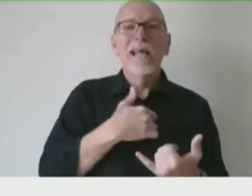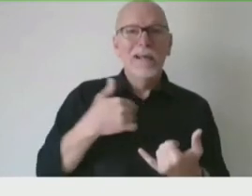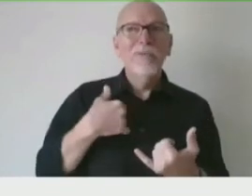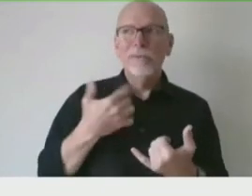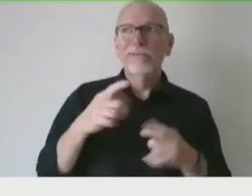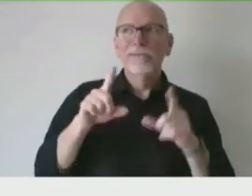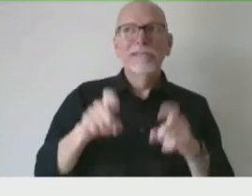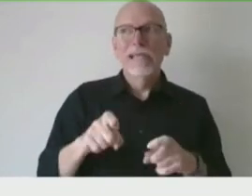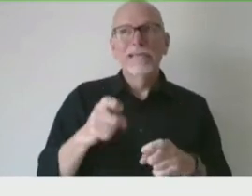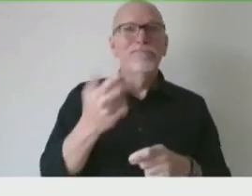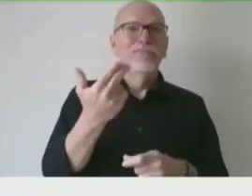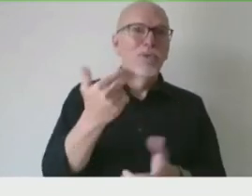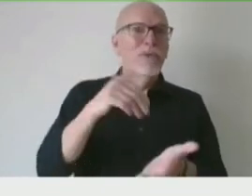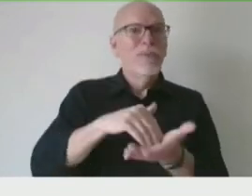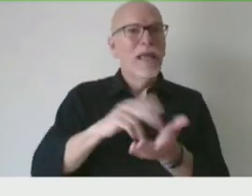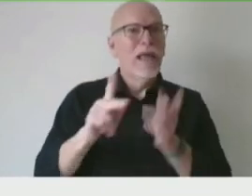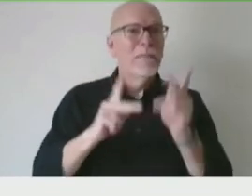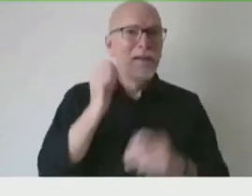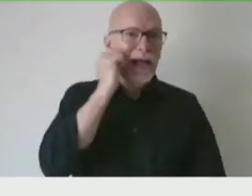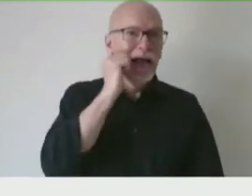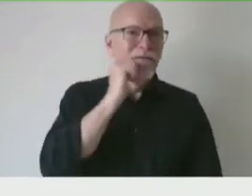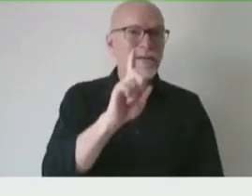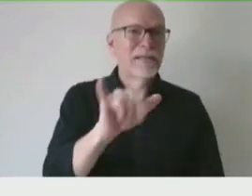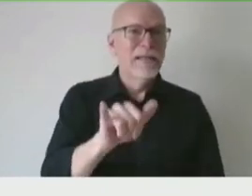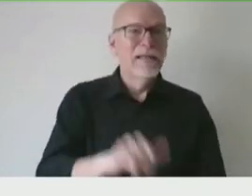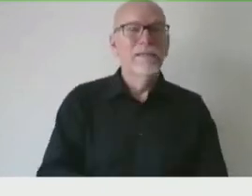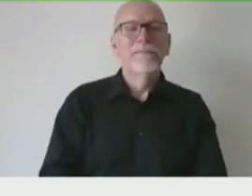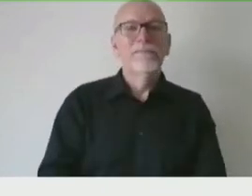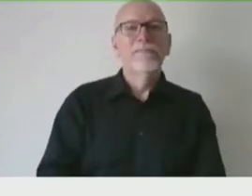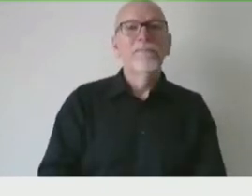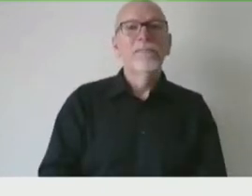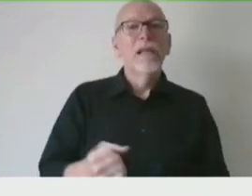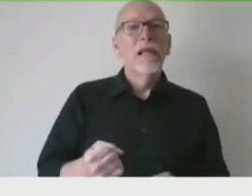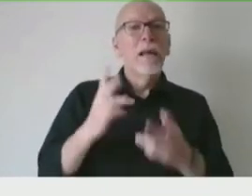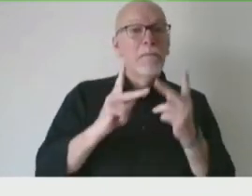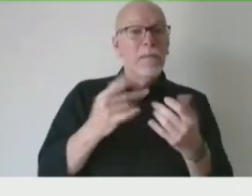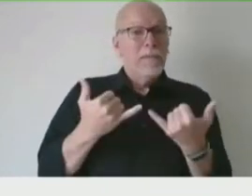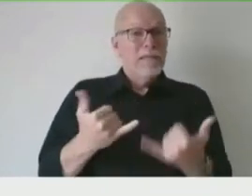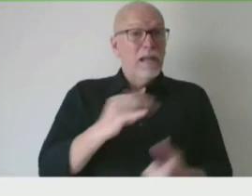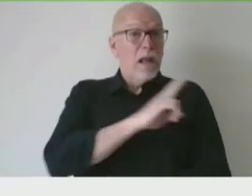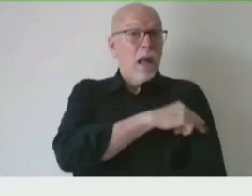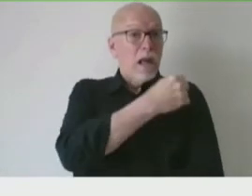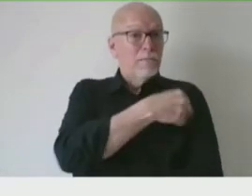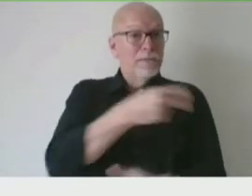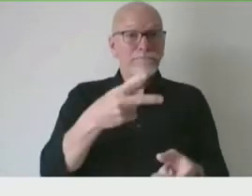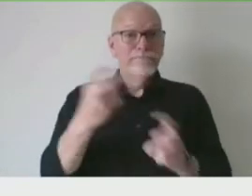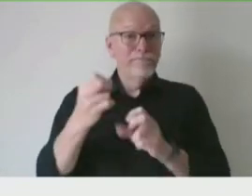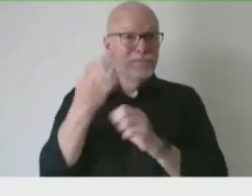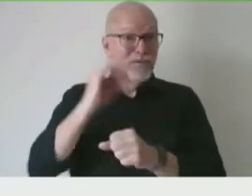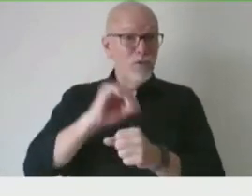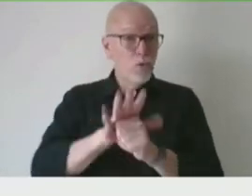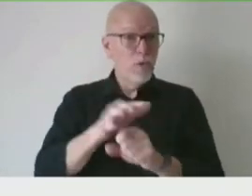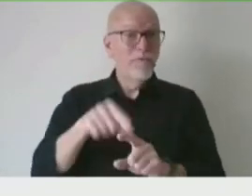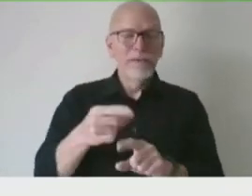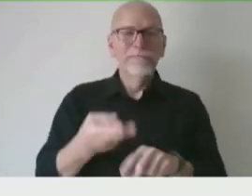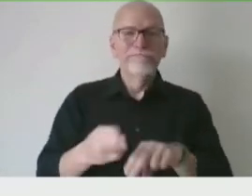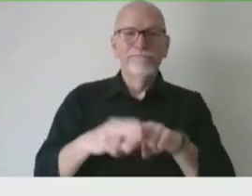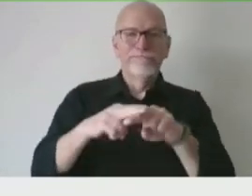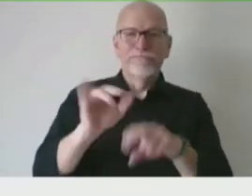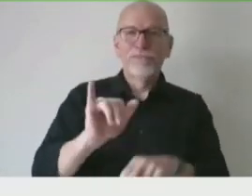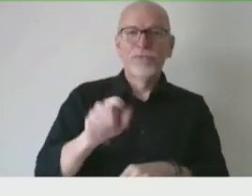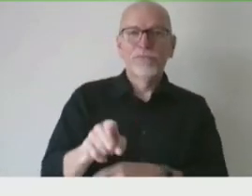of 13,000 people per day. The number of people currently hospitalized with COVID has also increased.